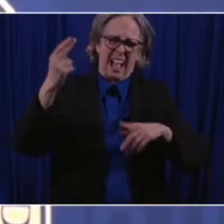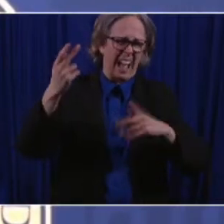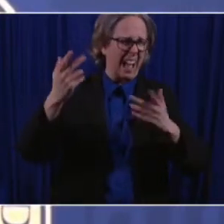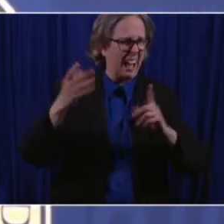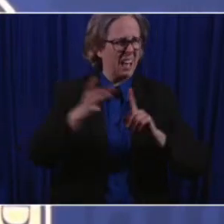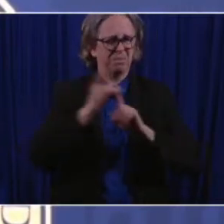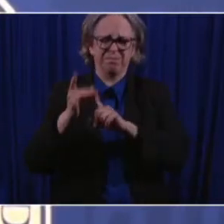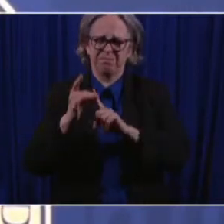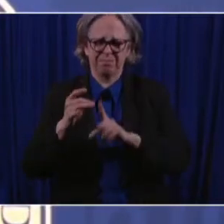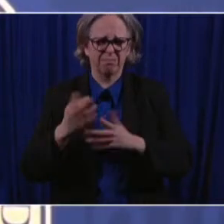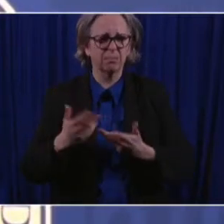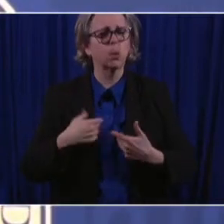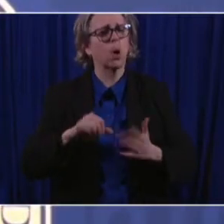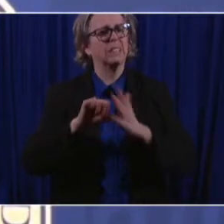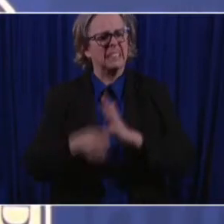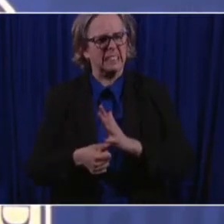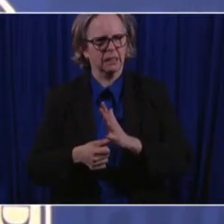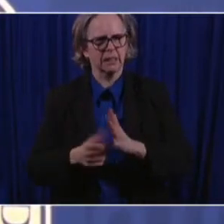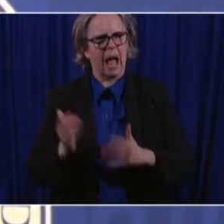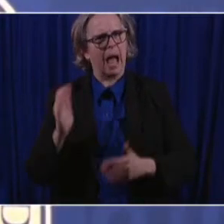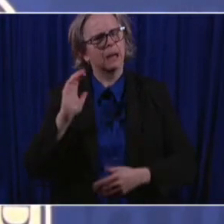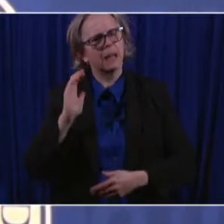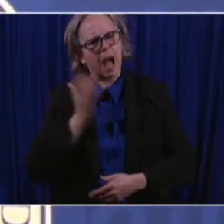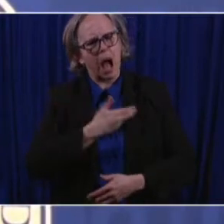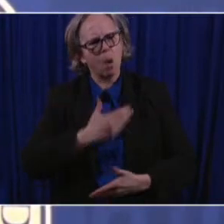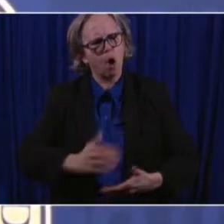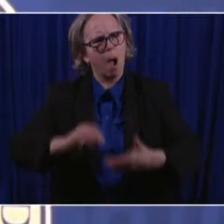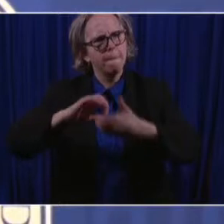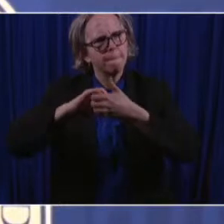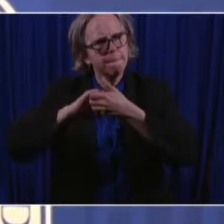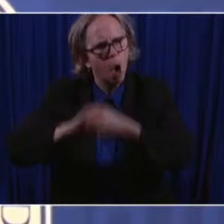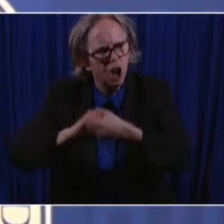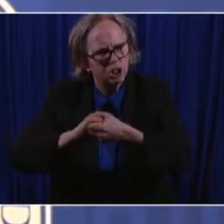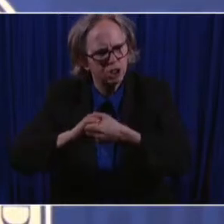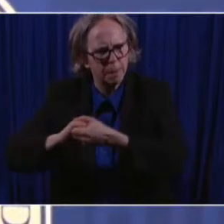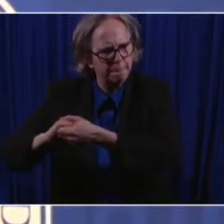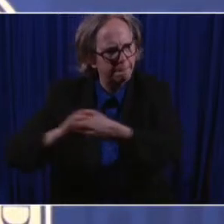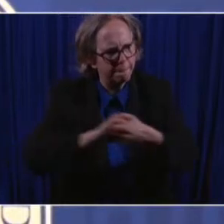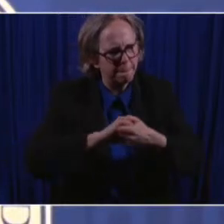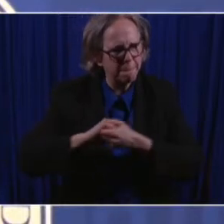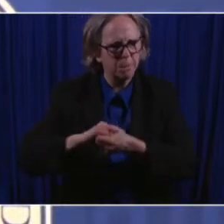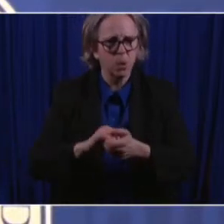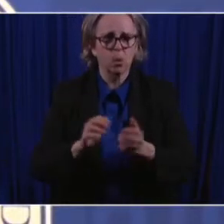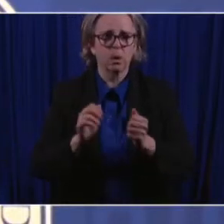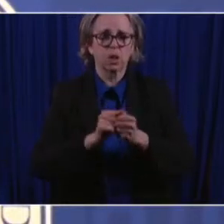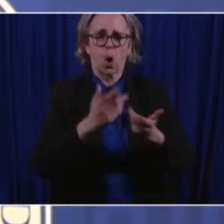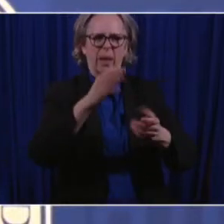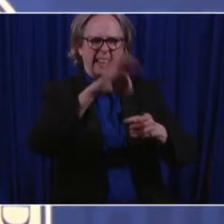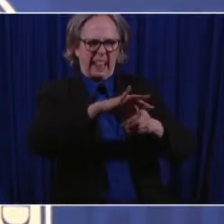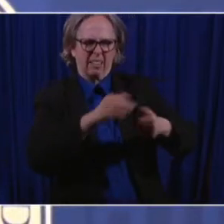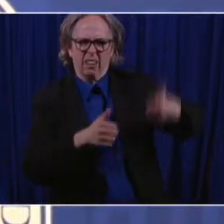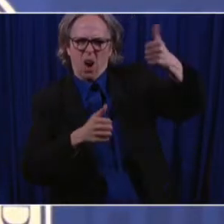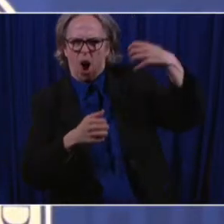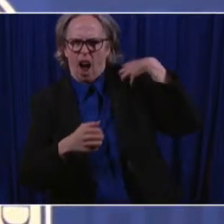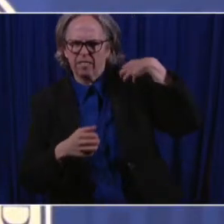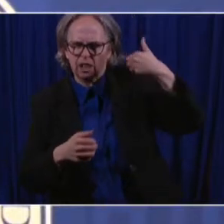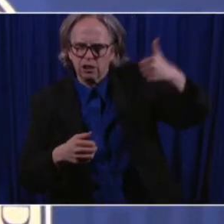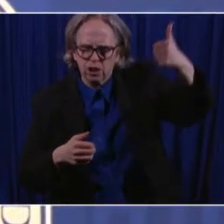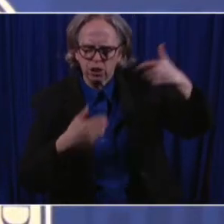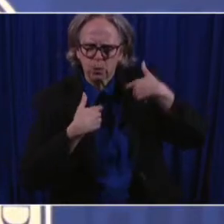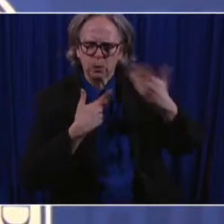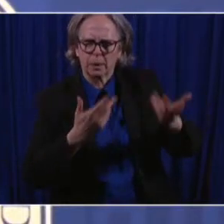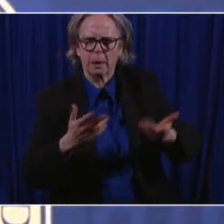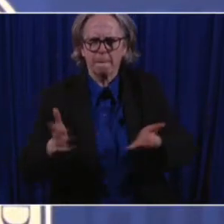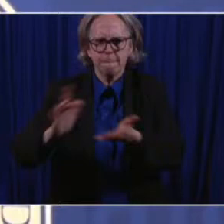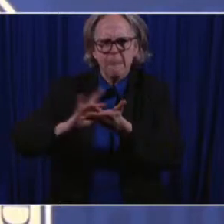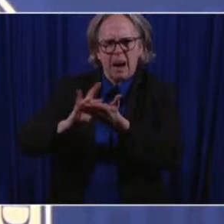entire community to be able to respond the way we have. If it wasn't for our elected officials and the guidance that they've been able to give us, as well as our medical partners